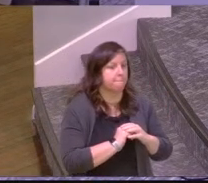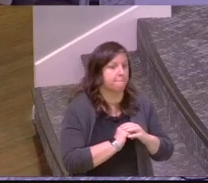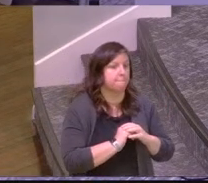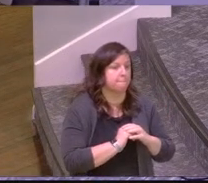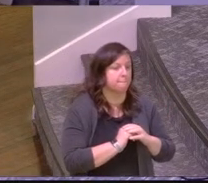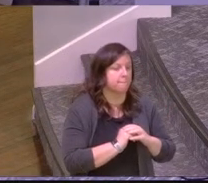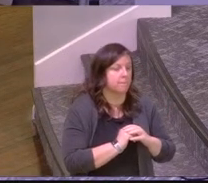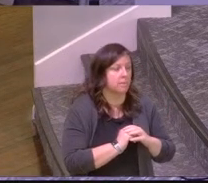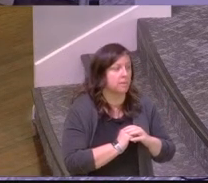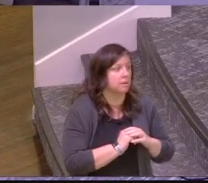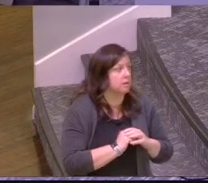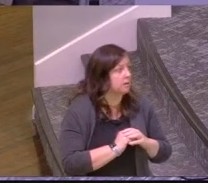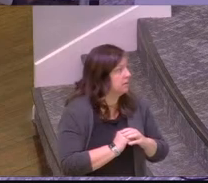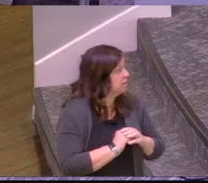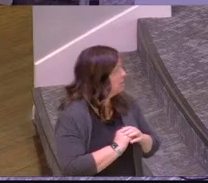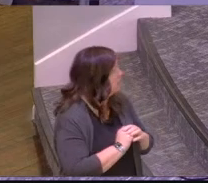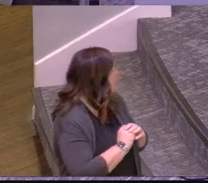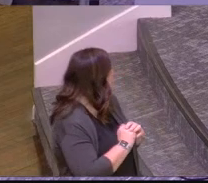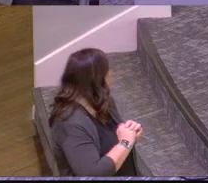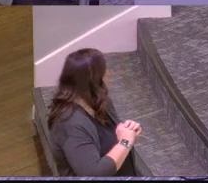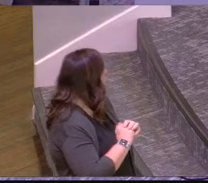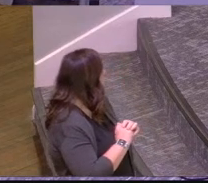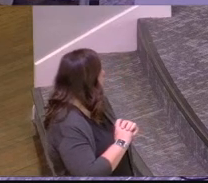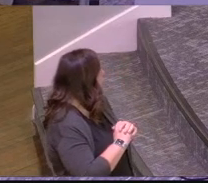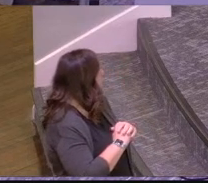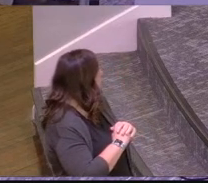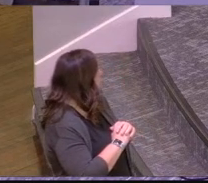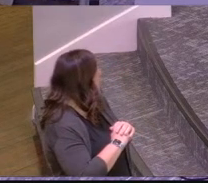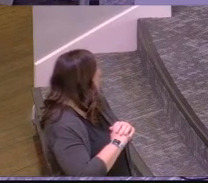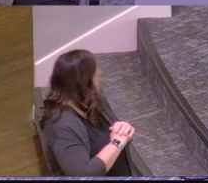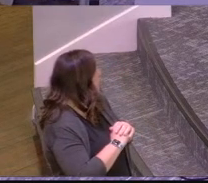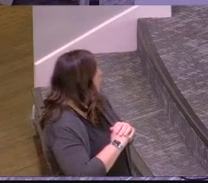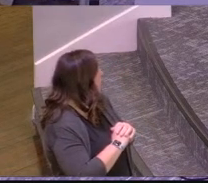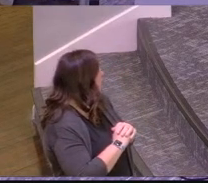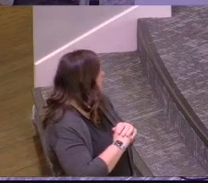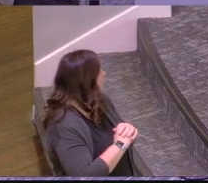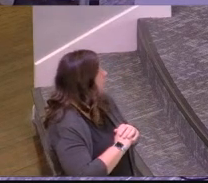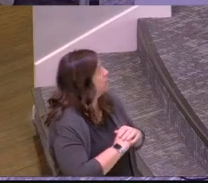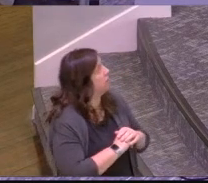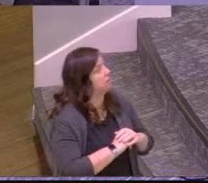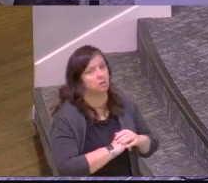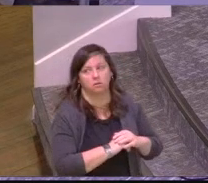one conversation. This one? Average?